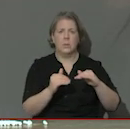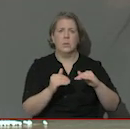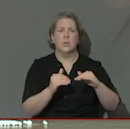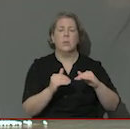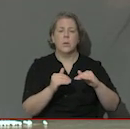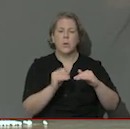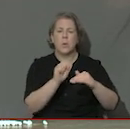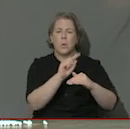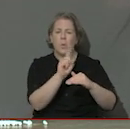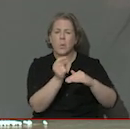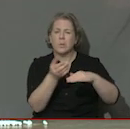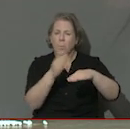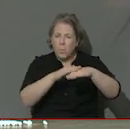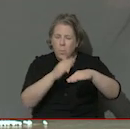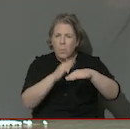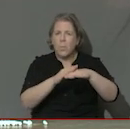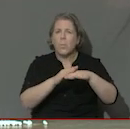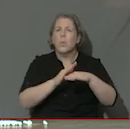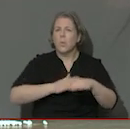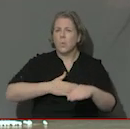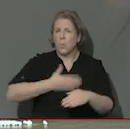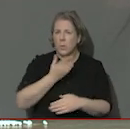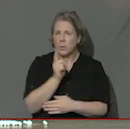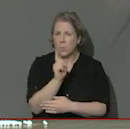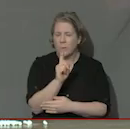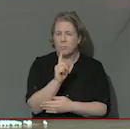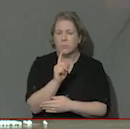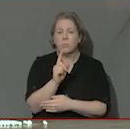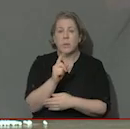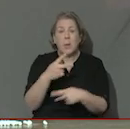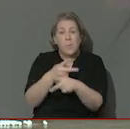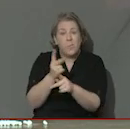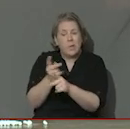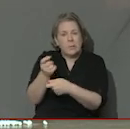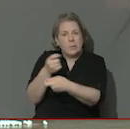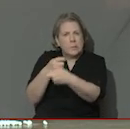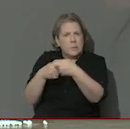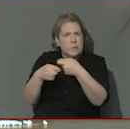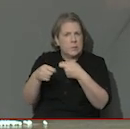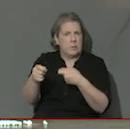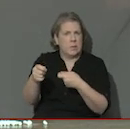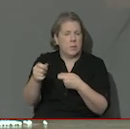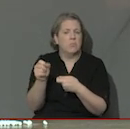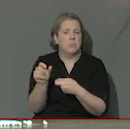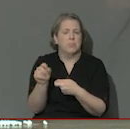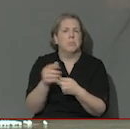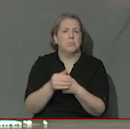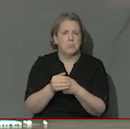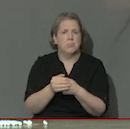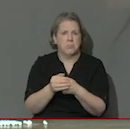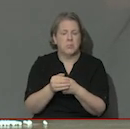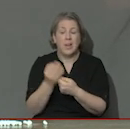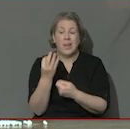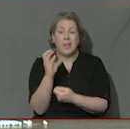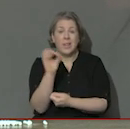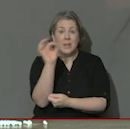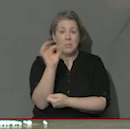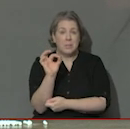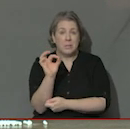of the questions. Now they say sales of goods, the company maintains a markup of 40% on